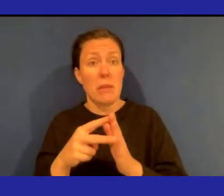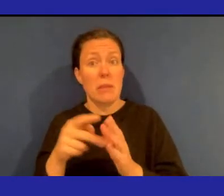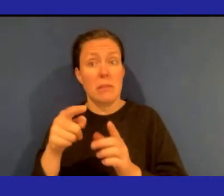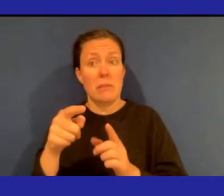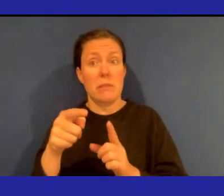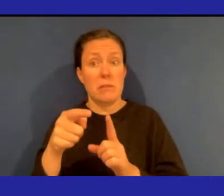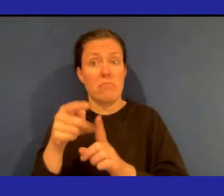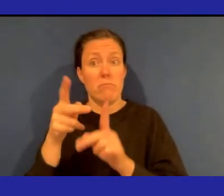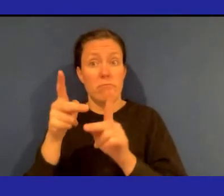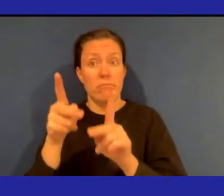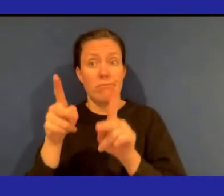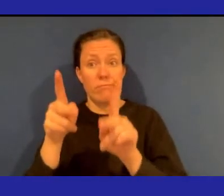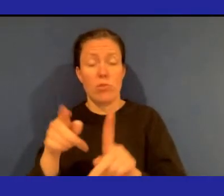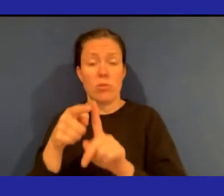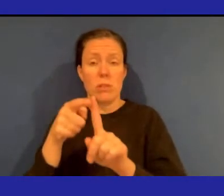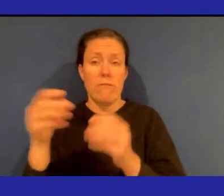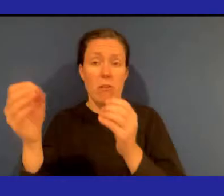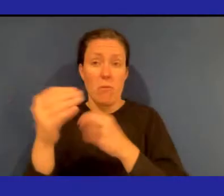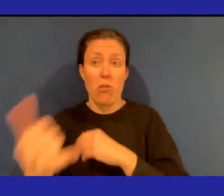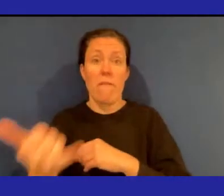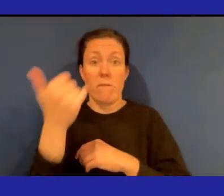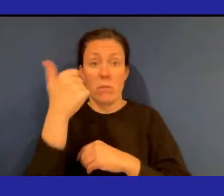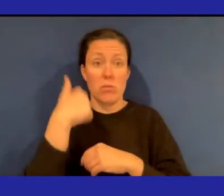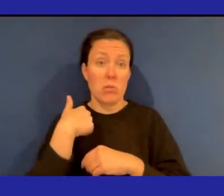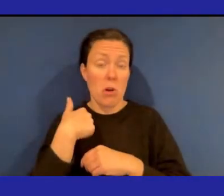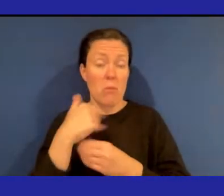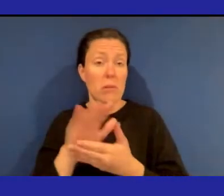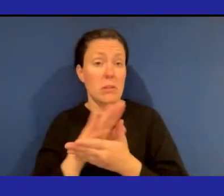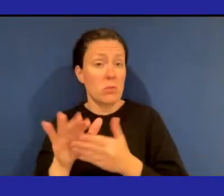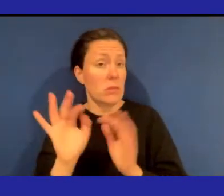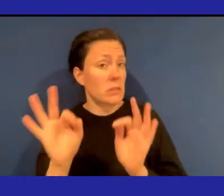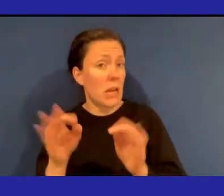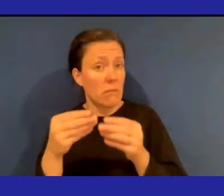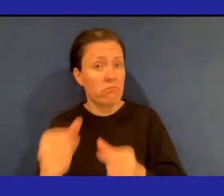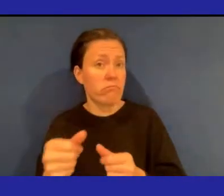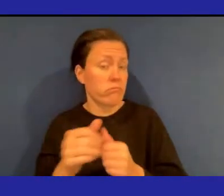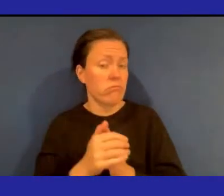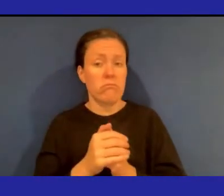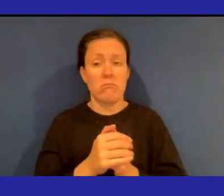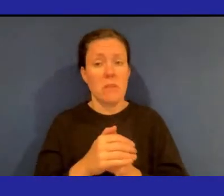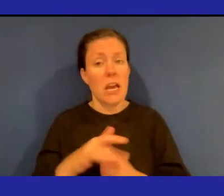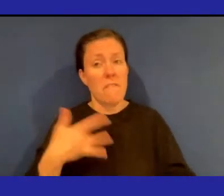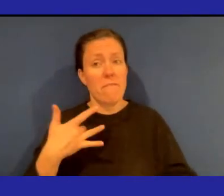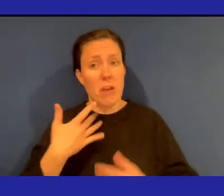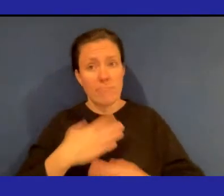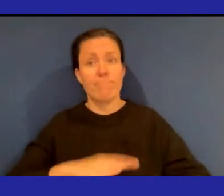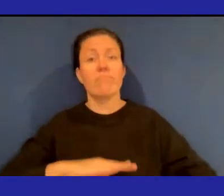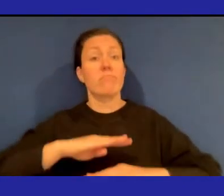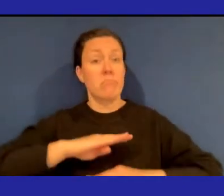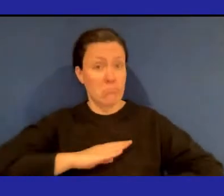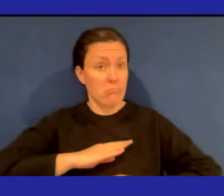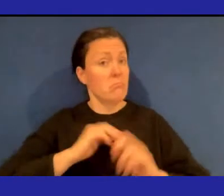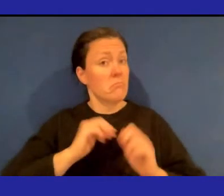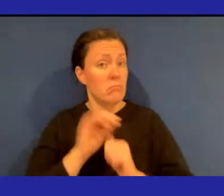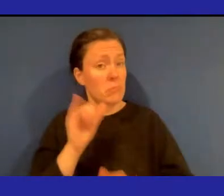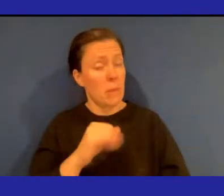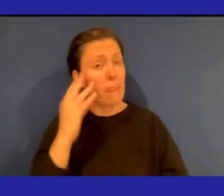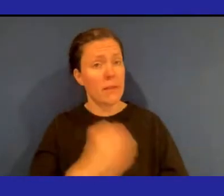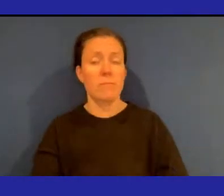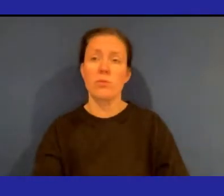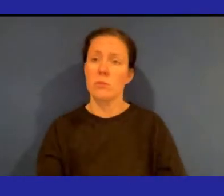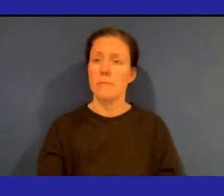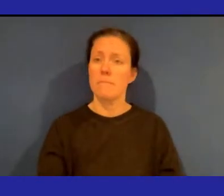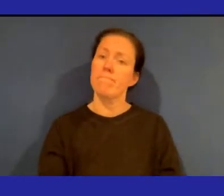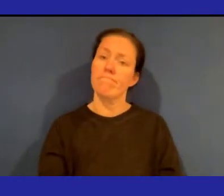not the number that's listed under the record. So I felt really happy with that experience. I called to make